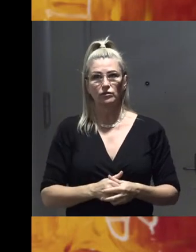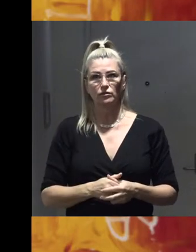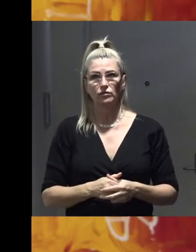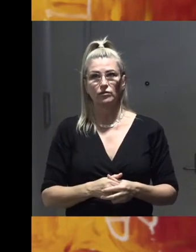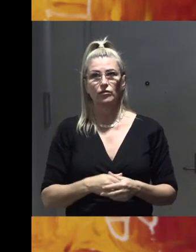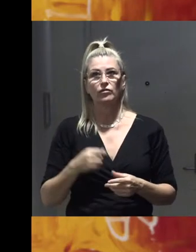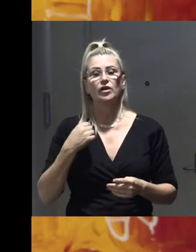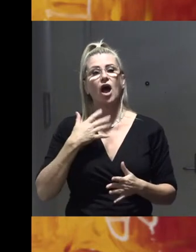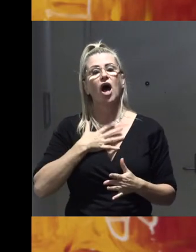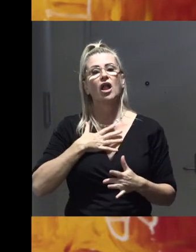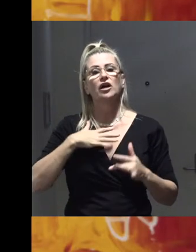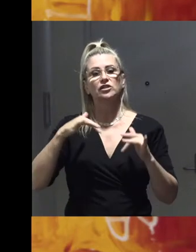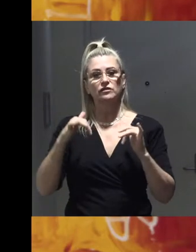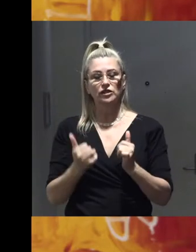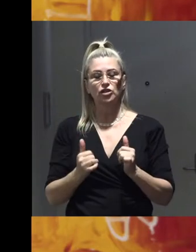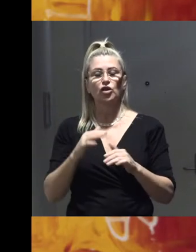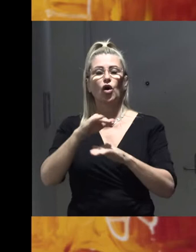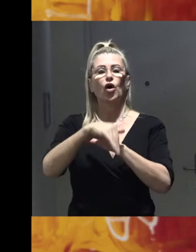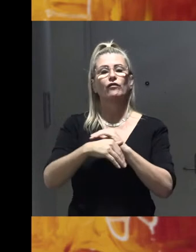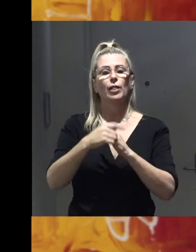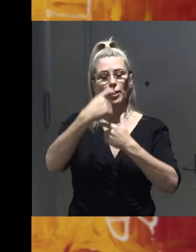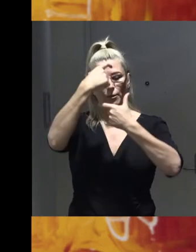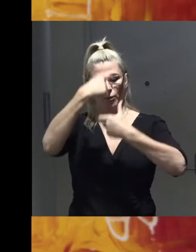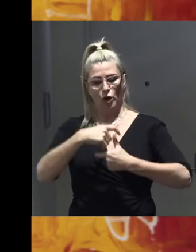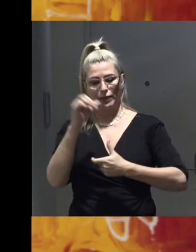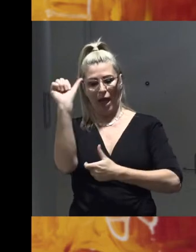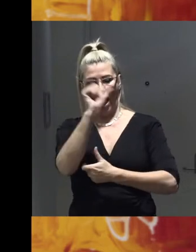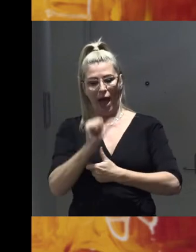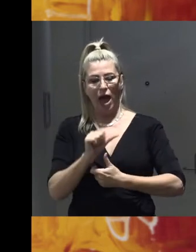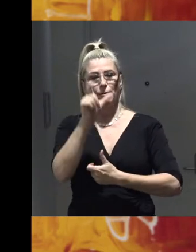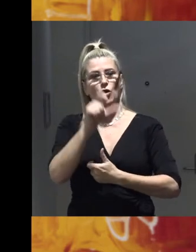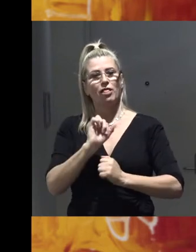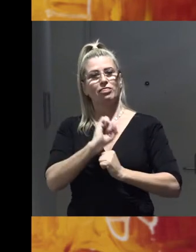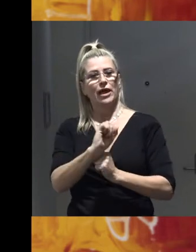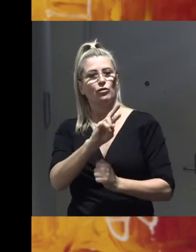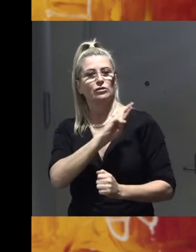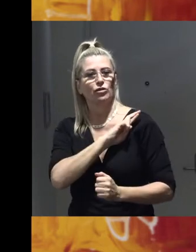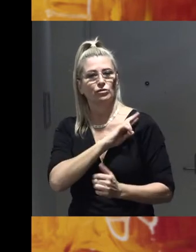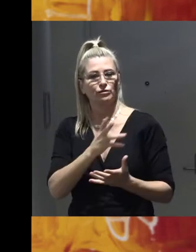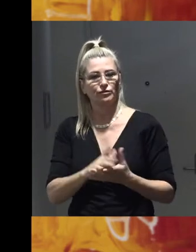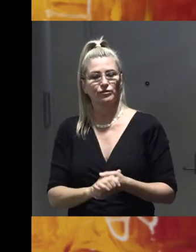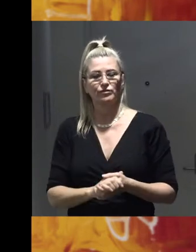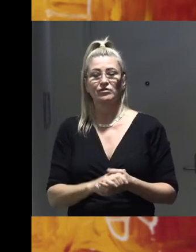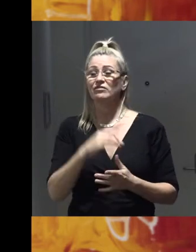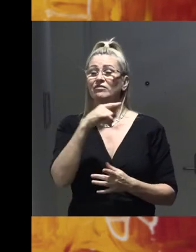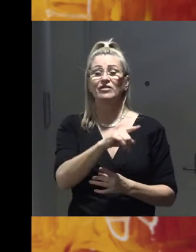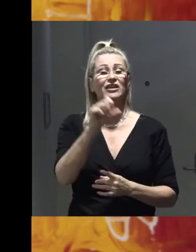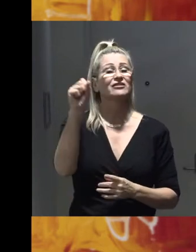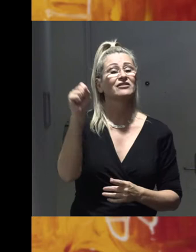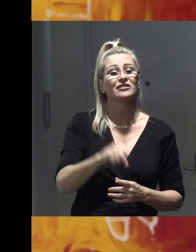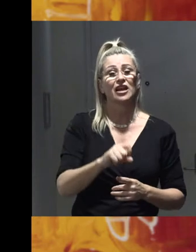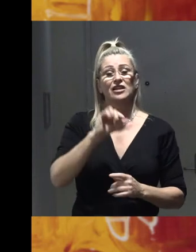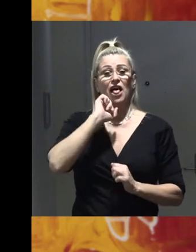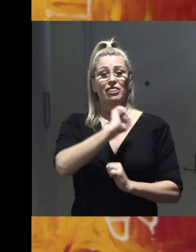I'd like to conclude on the role of the artist. While the artist courageously confronts their